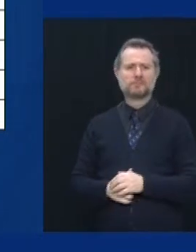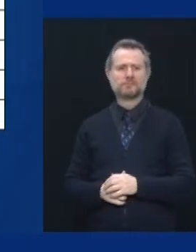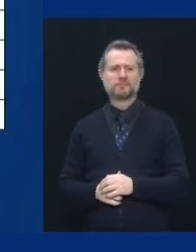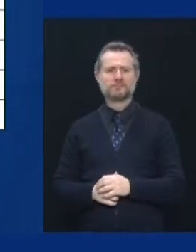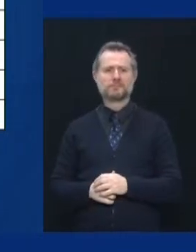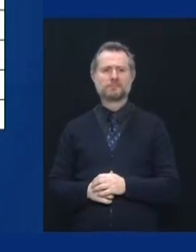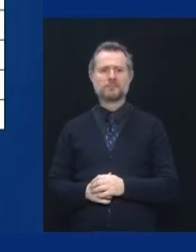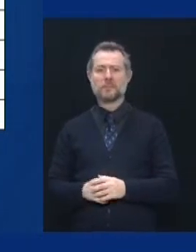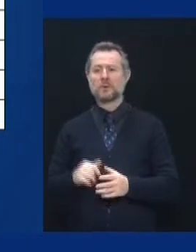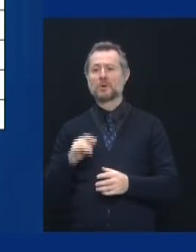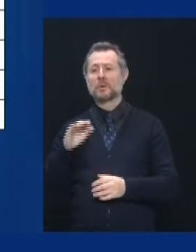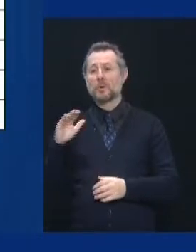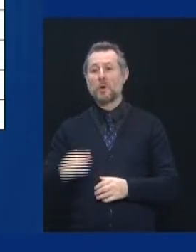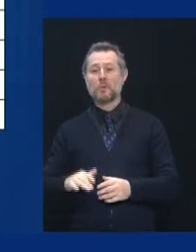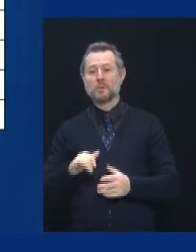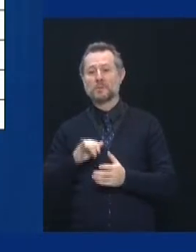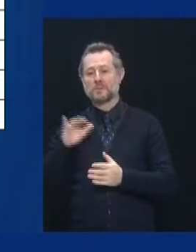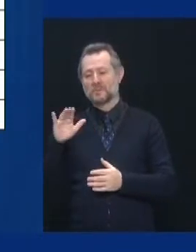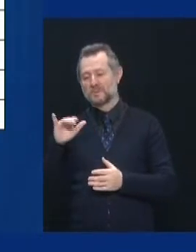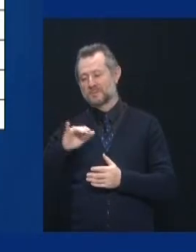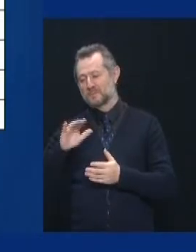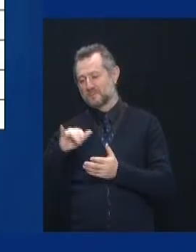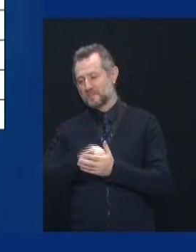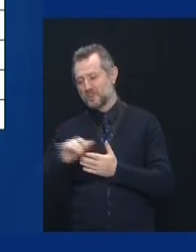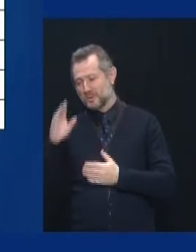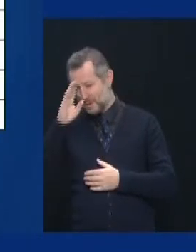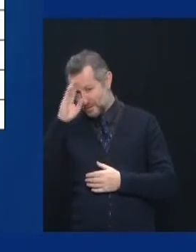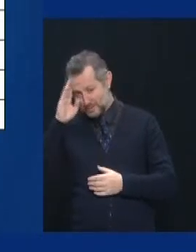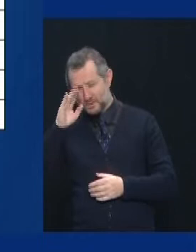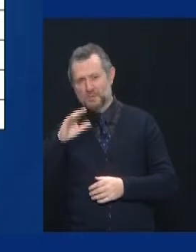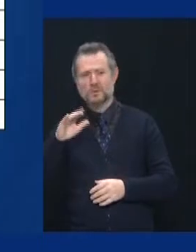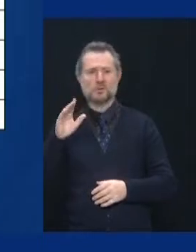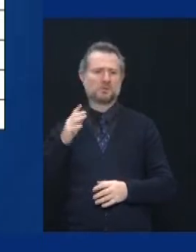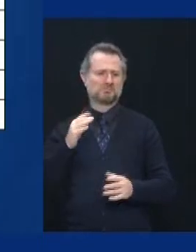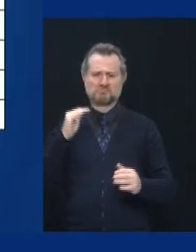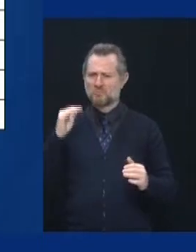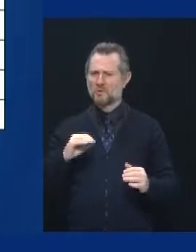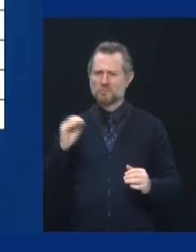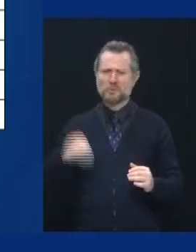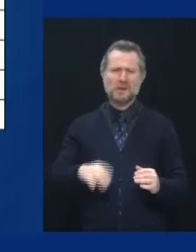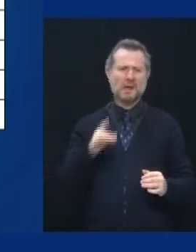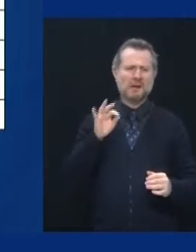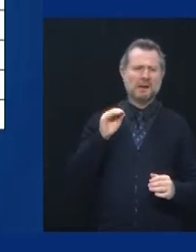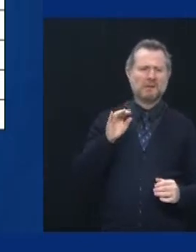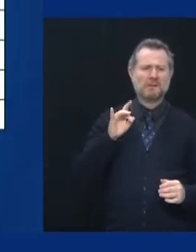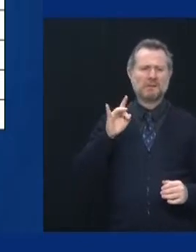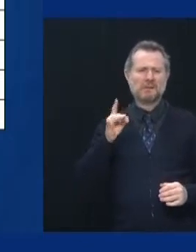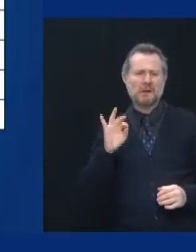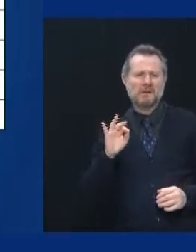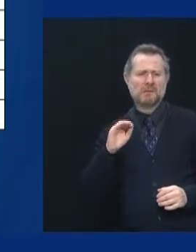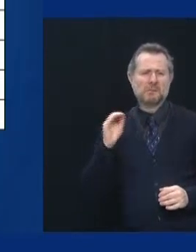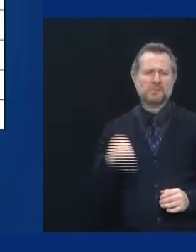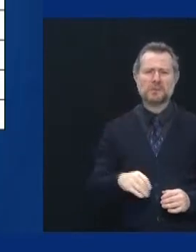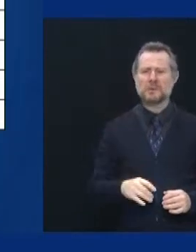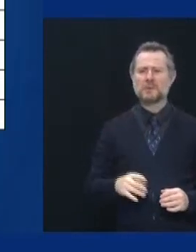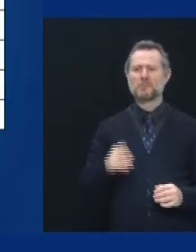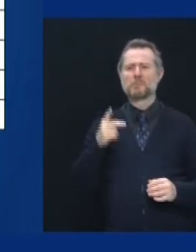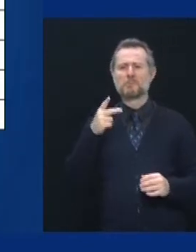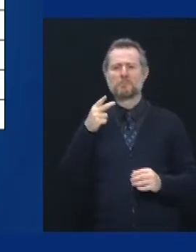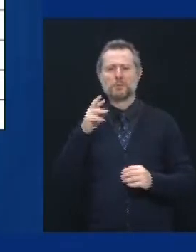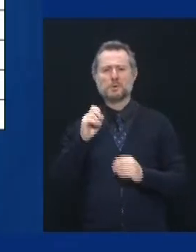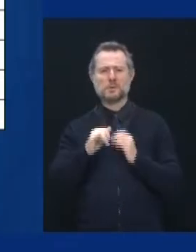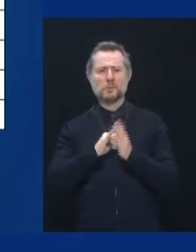Presby Lower Manhattan Hospital, 90%. Maimonides, 89. New York Presbyterian Hudson Valley,